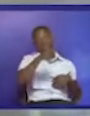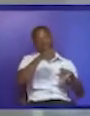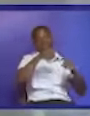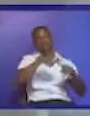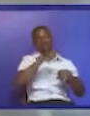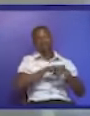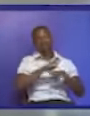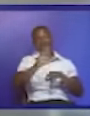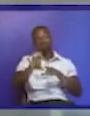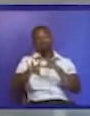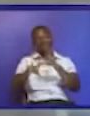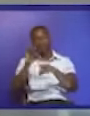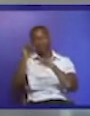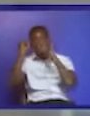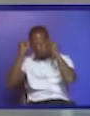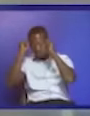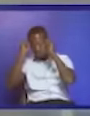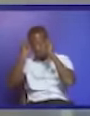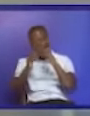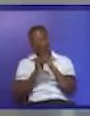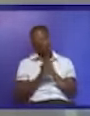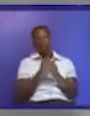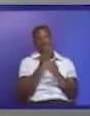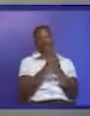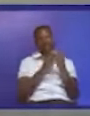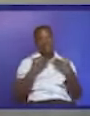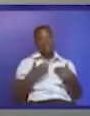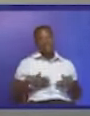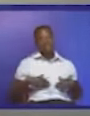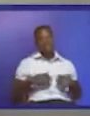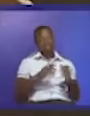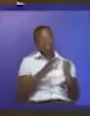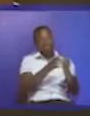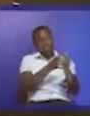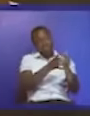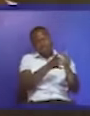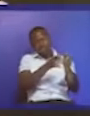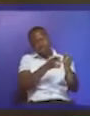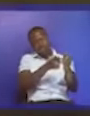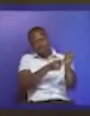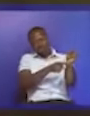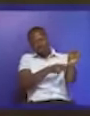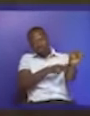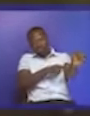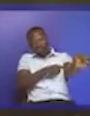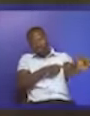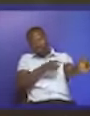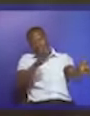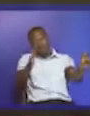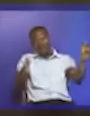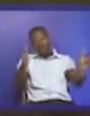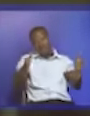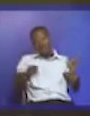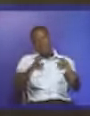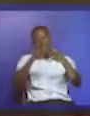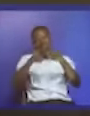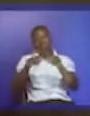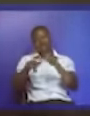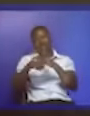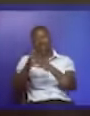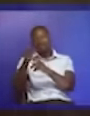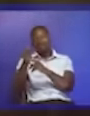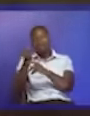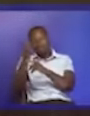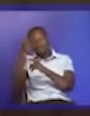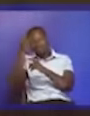your spiritual seriousness. Somebody's longevity is depending on your ability to understand the mysteries